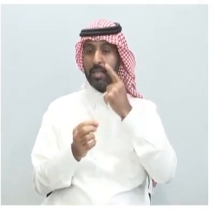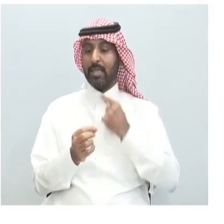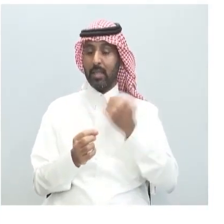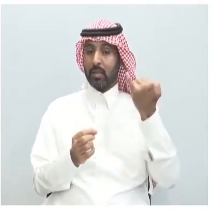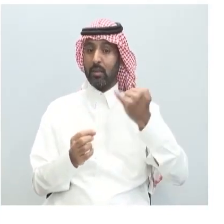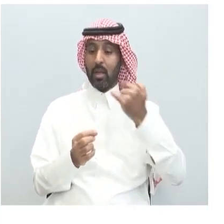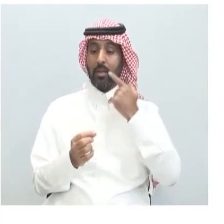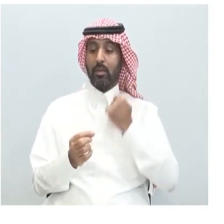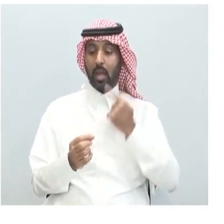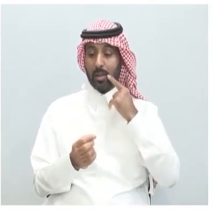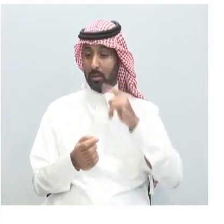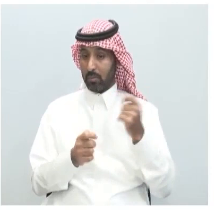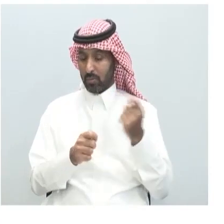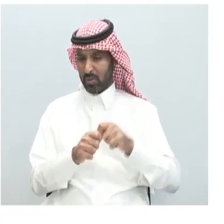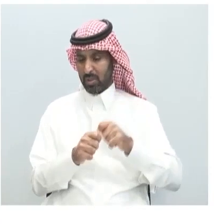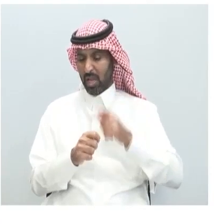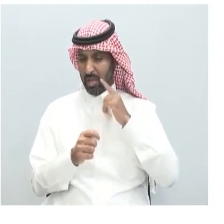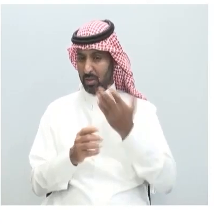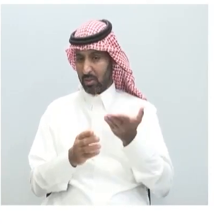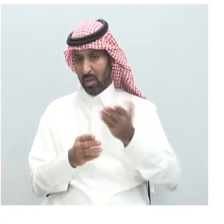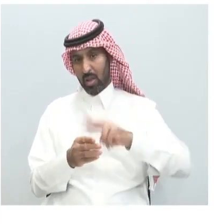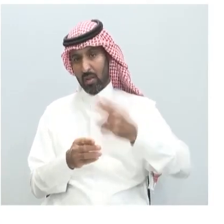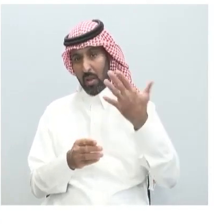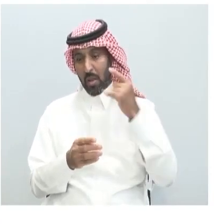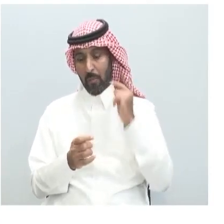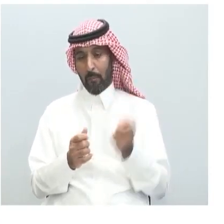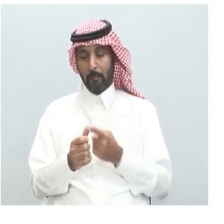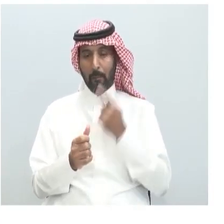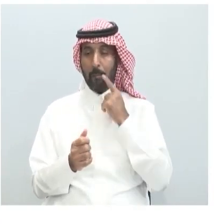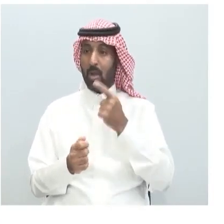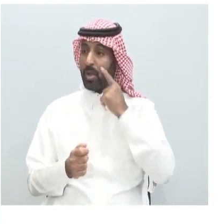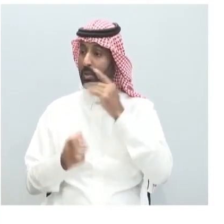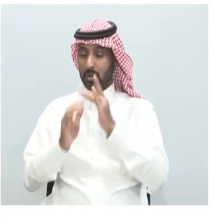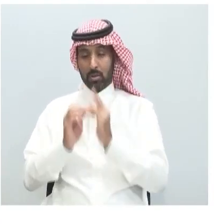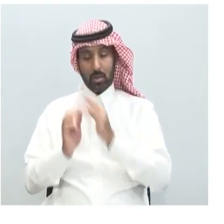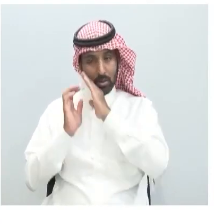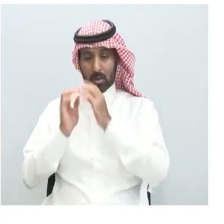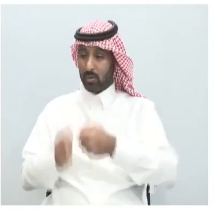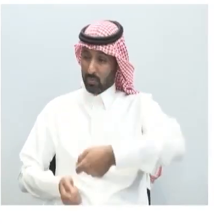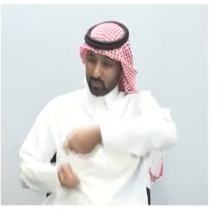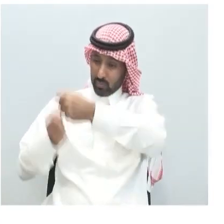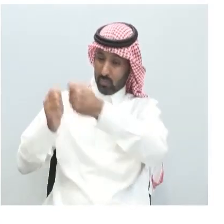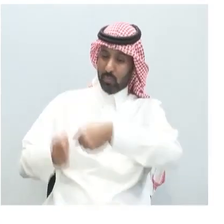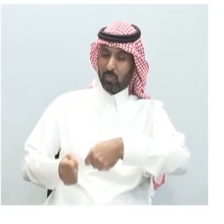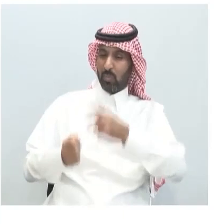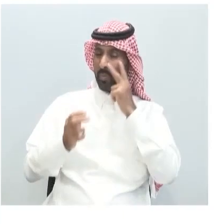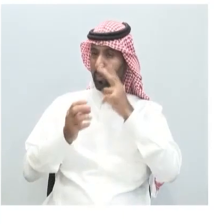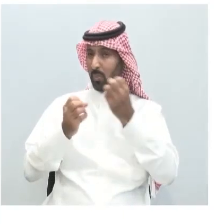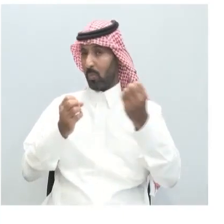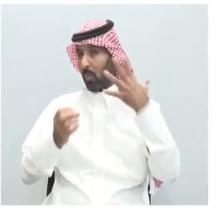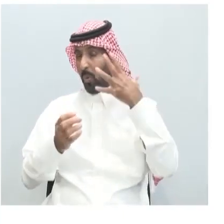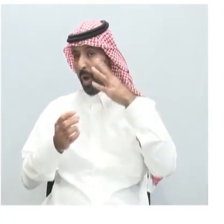comes before the color. Number nine, the bedroom is painted a comforting light